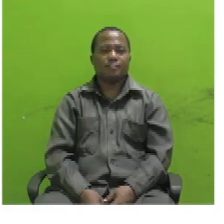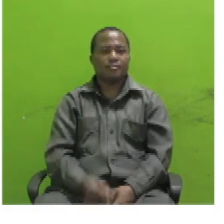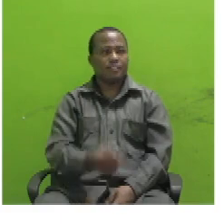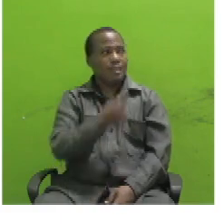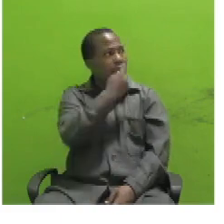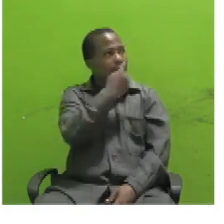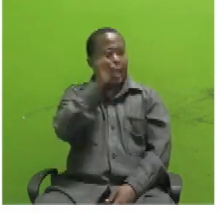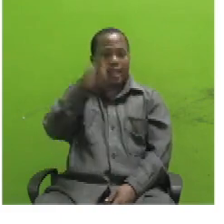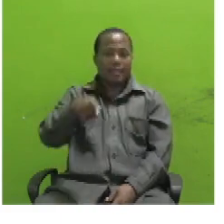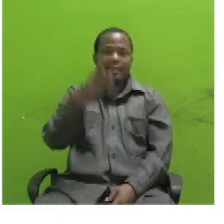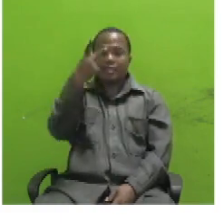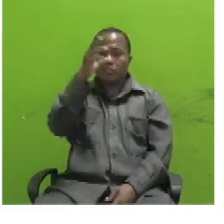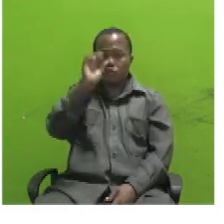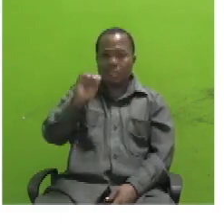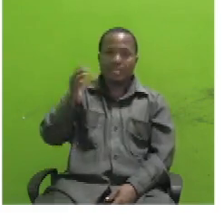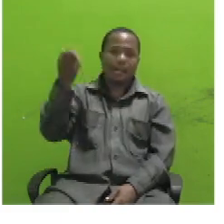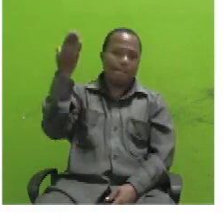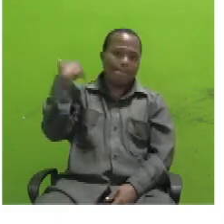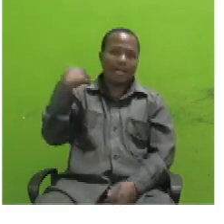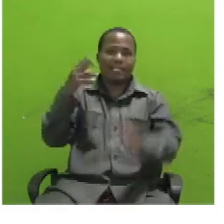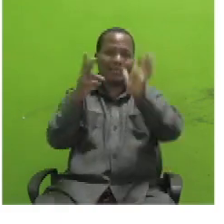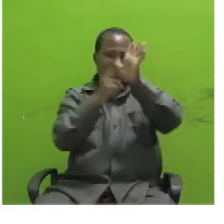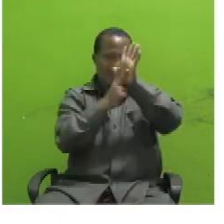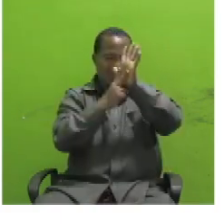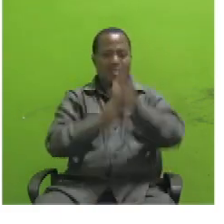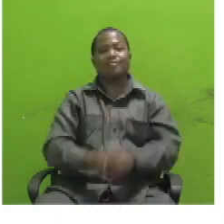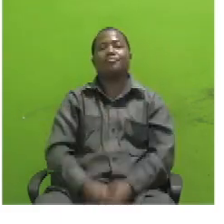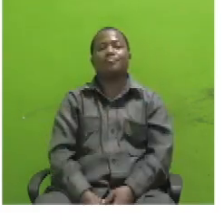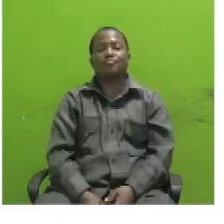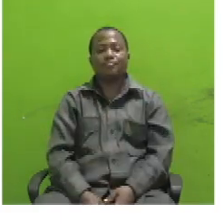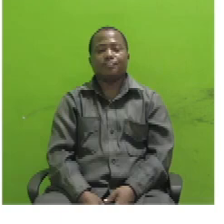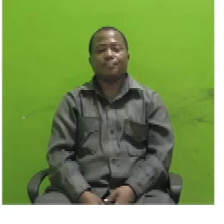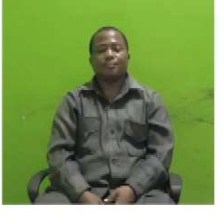It is 20 past 7.